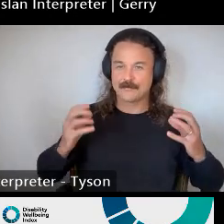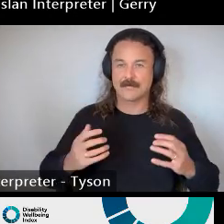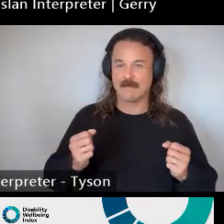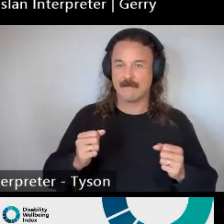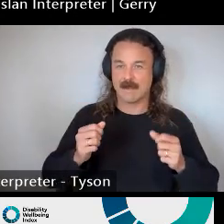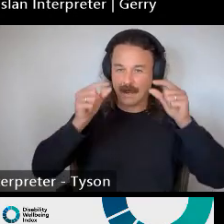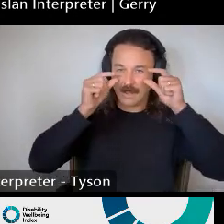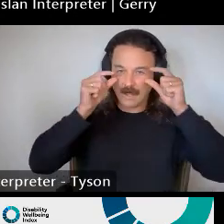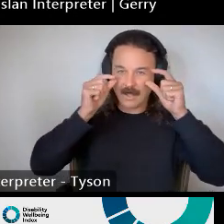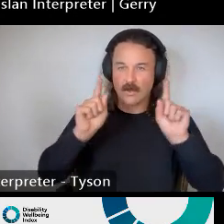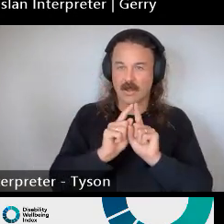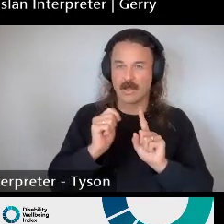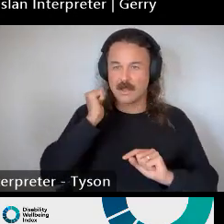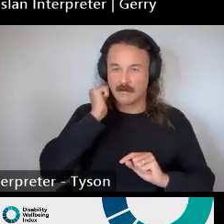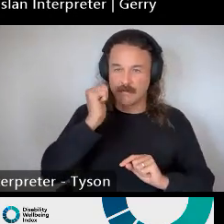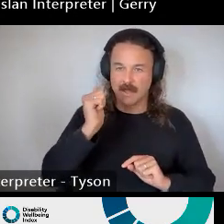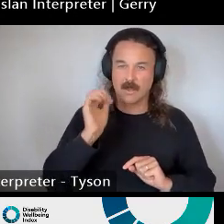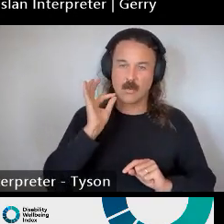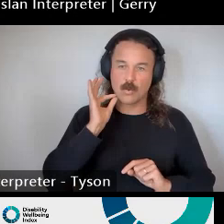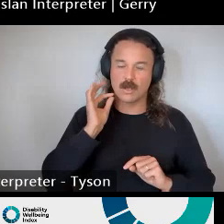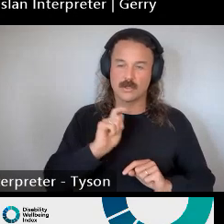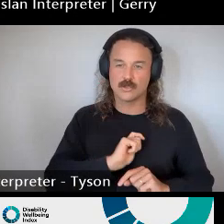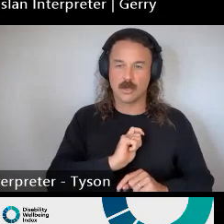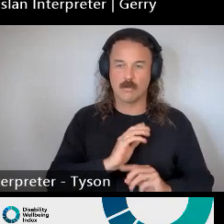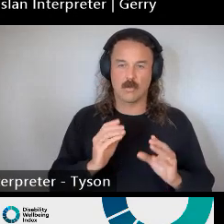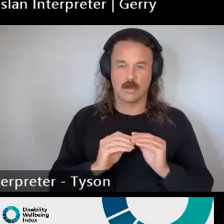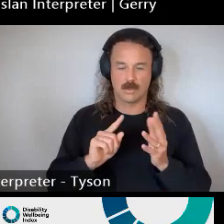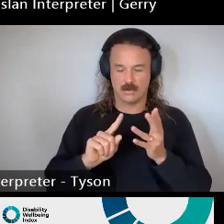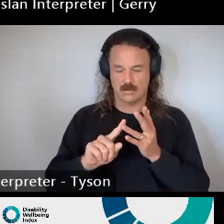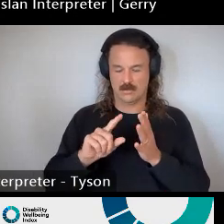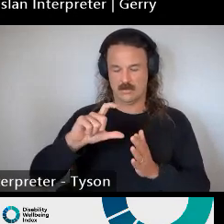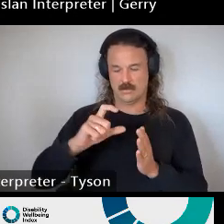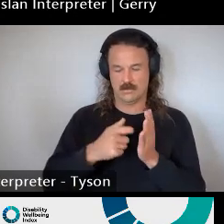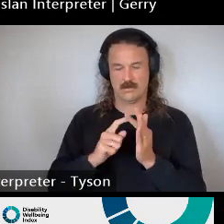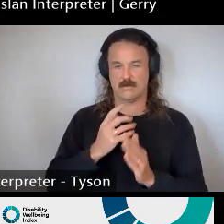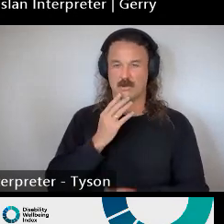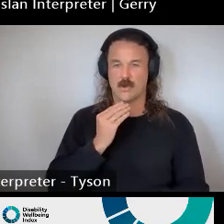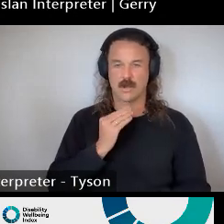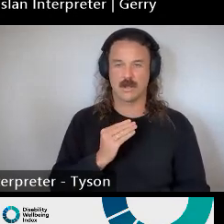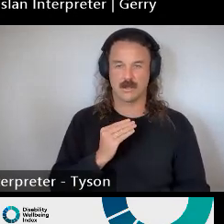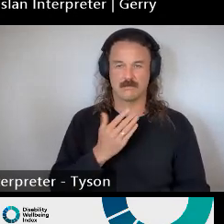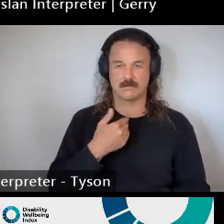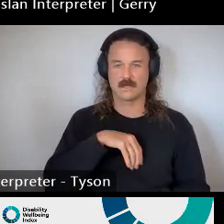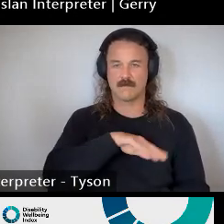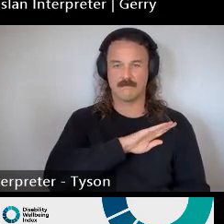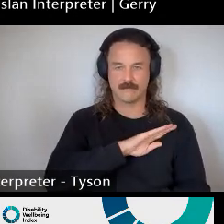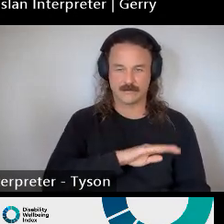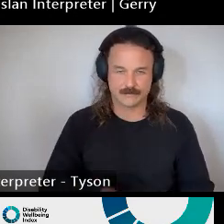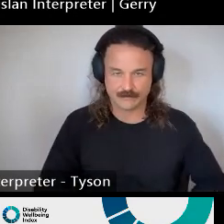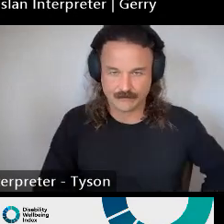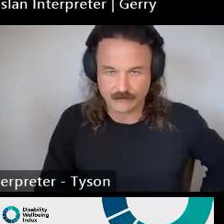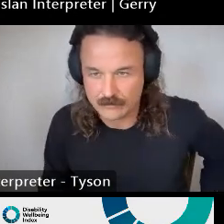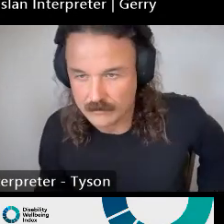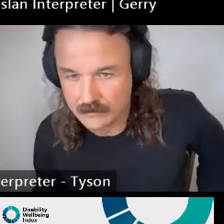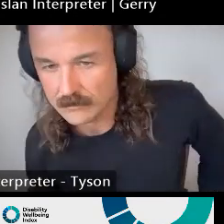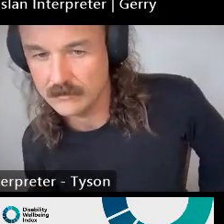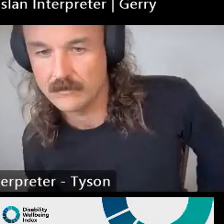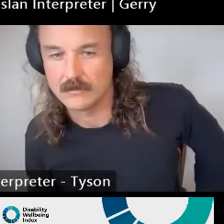top with an ochre coloured scarf. So I was delighted to be part of this team, and the